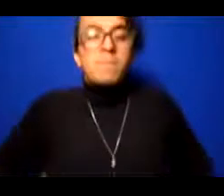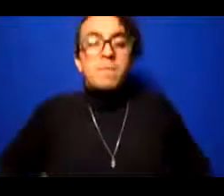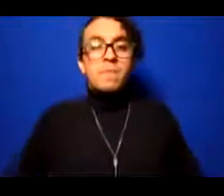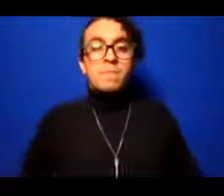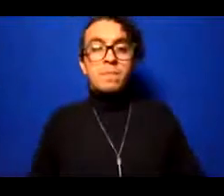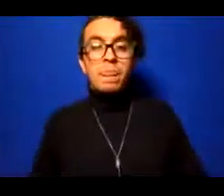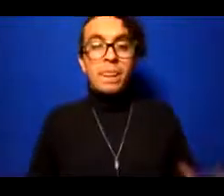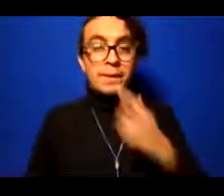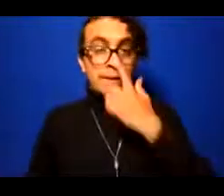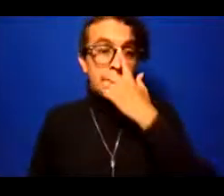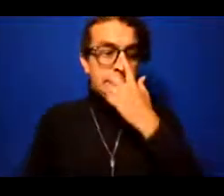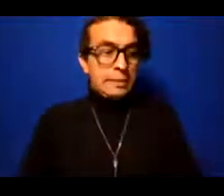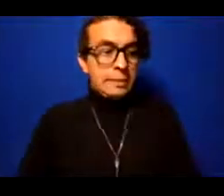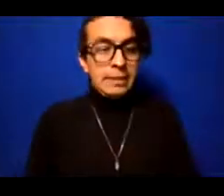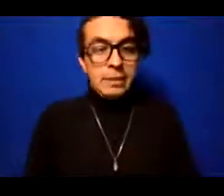Okay.